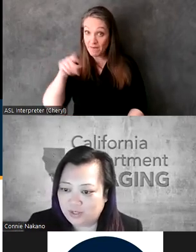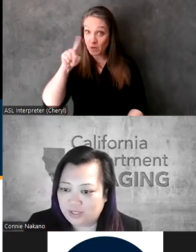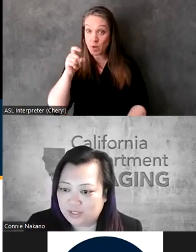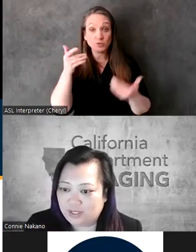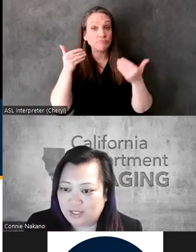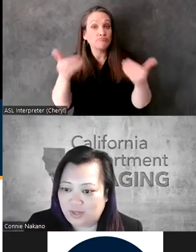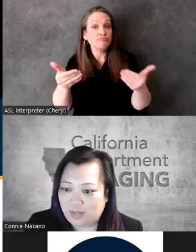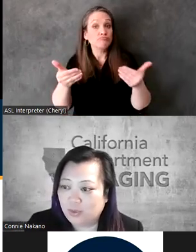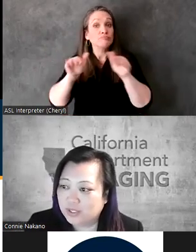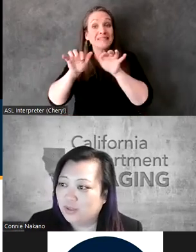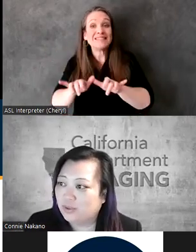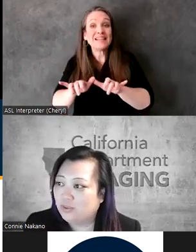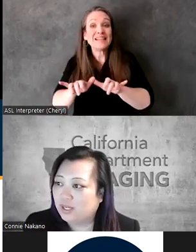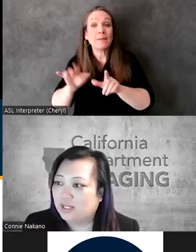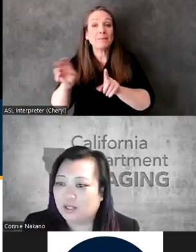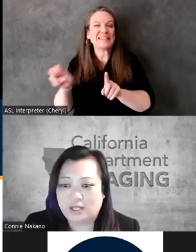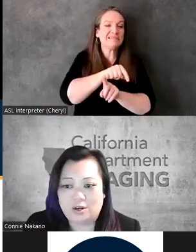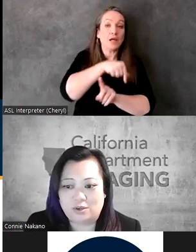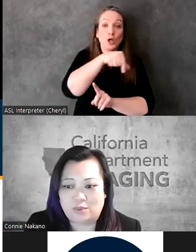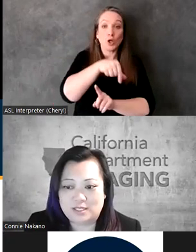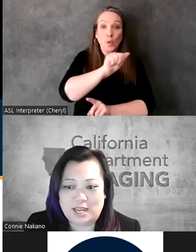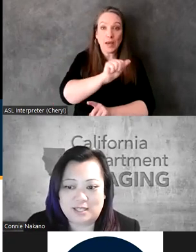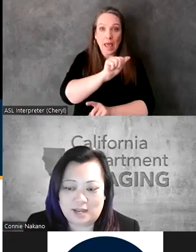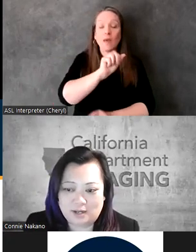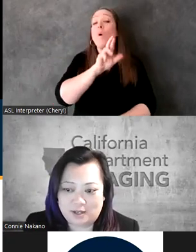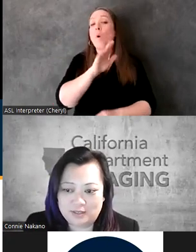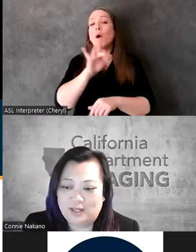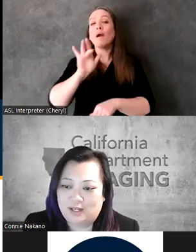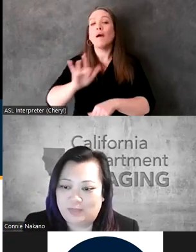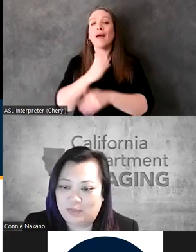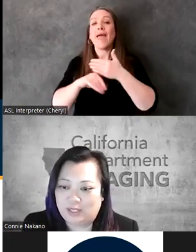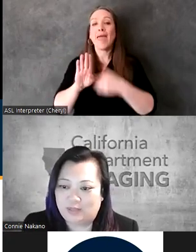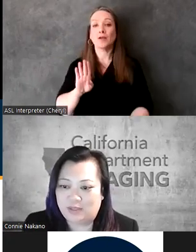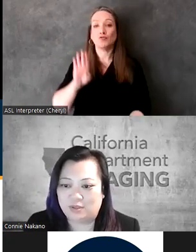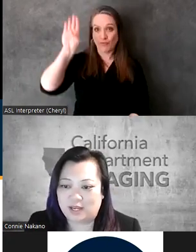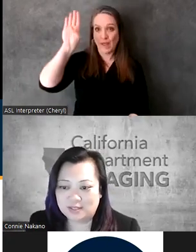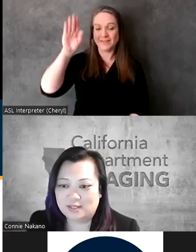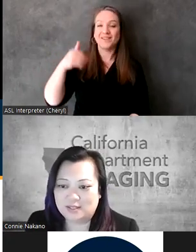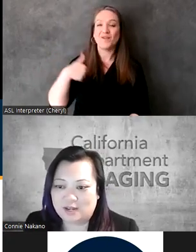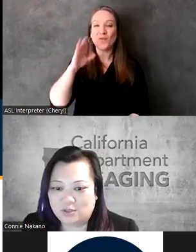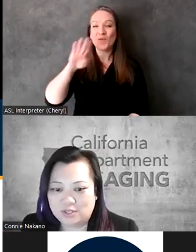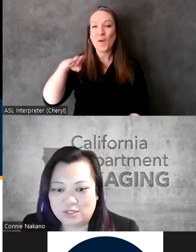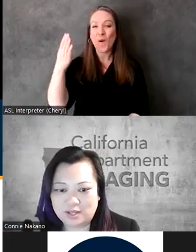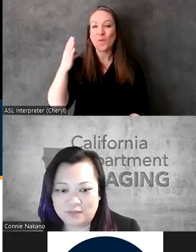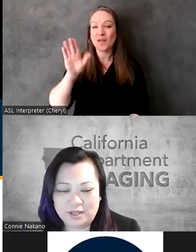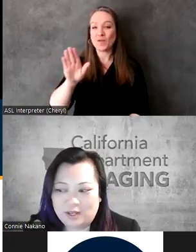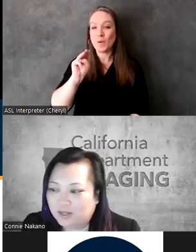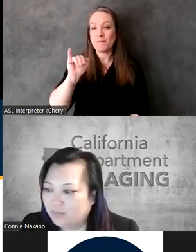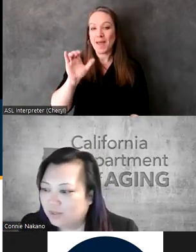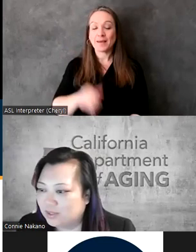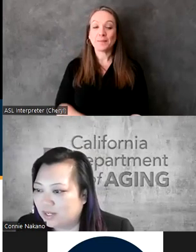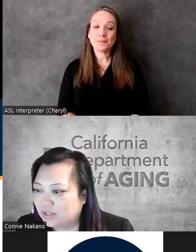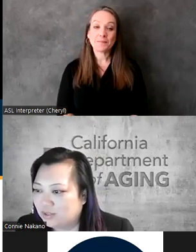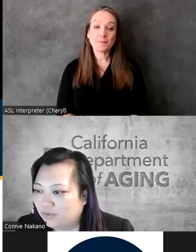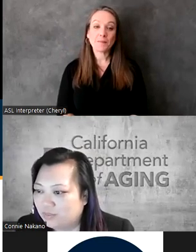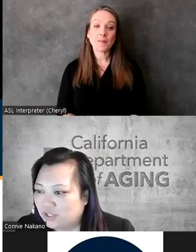to enter it into the Q&A portion, or you can click on your raise hand icon and we'll unmute your lines to ask your question live.